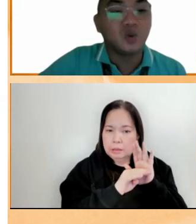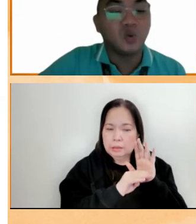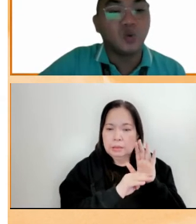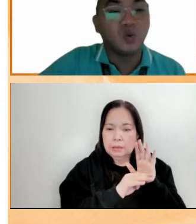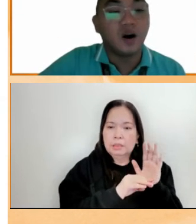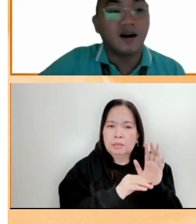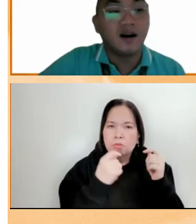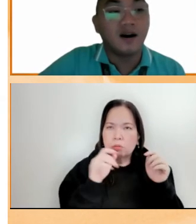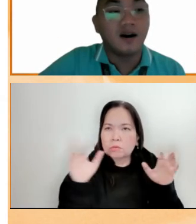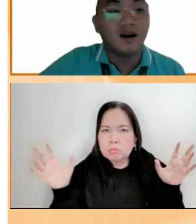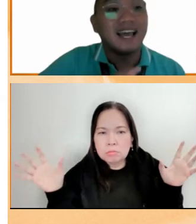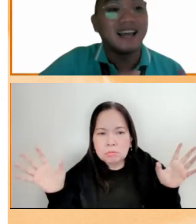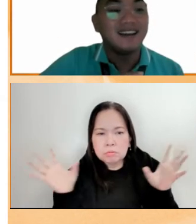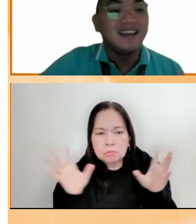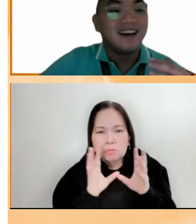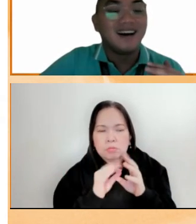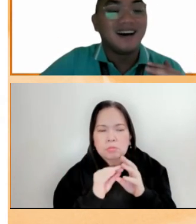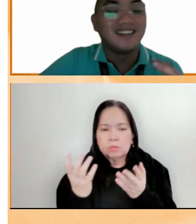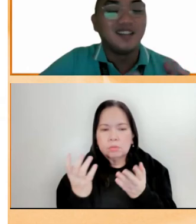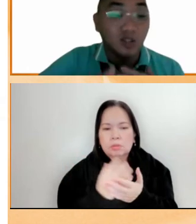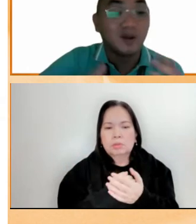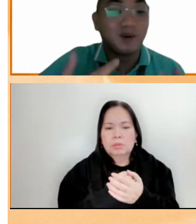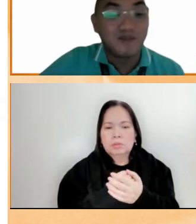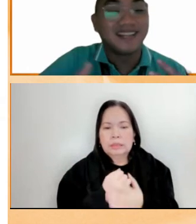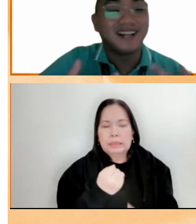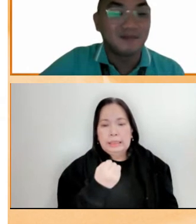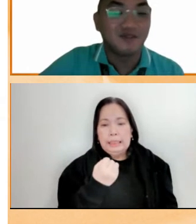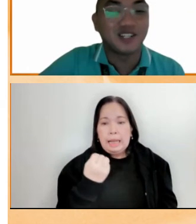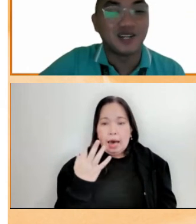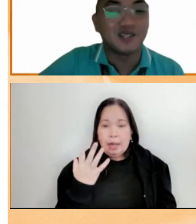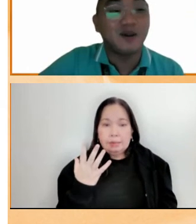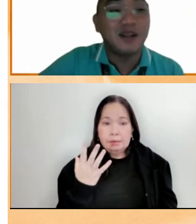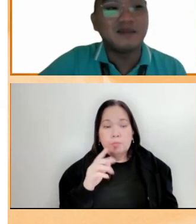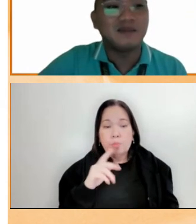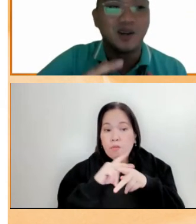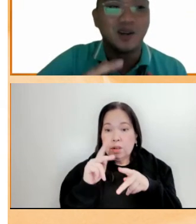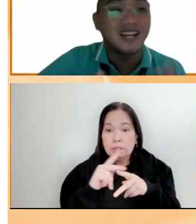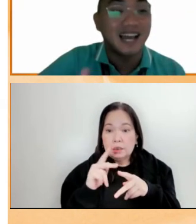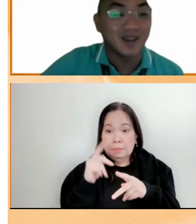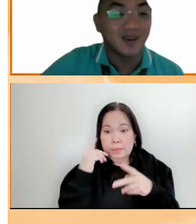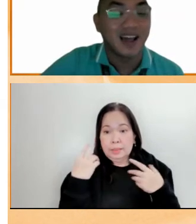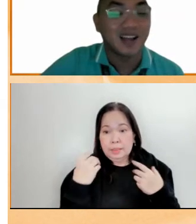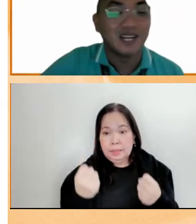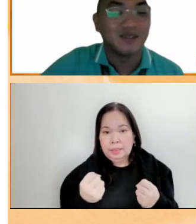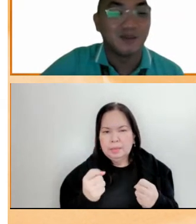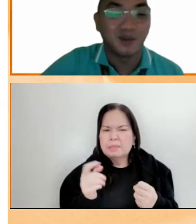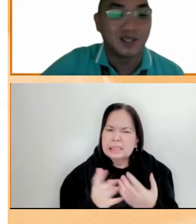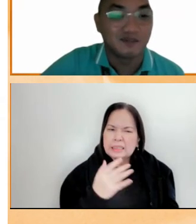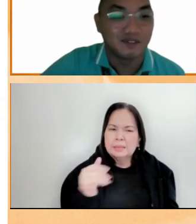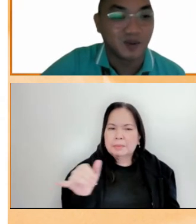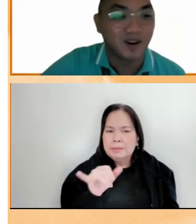to collate again the total number of mental health professionals, pero hindi naman siya ganun kalayo actually